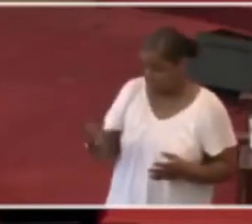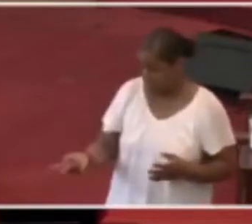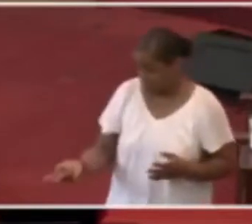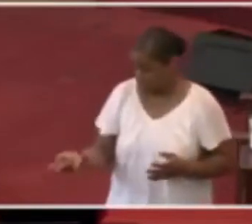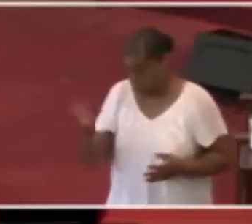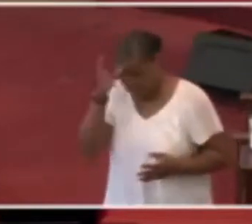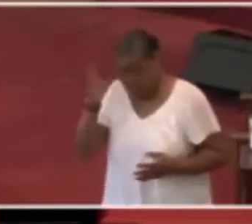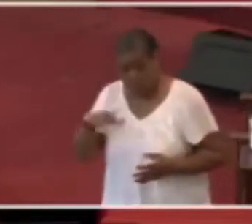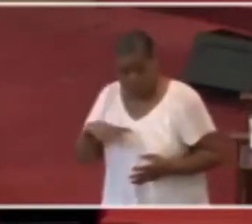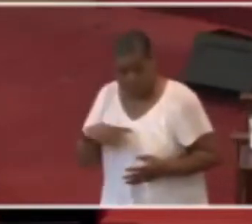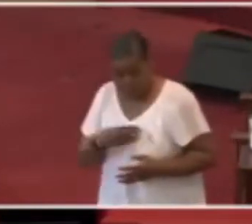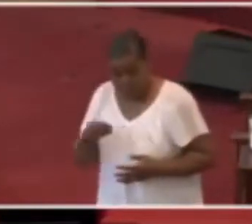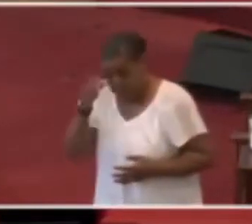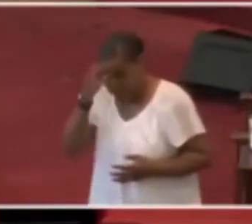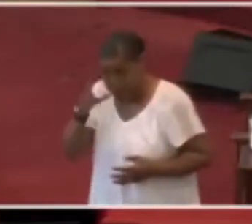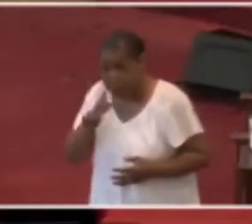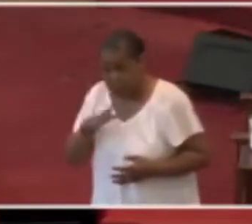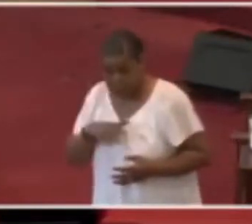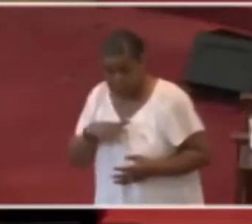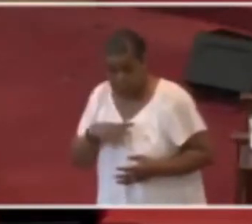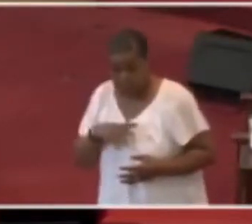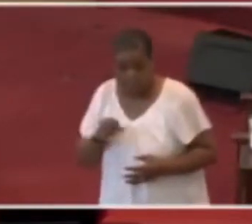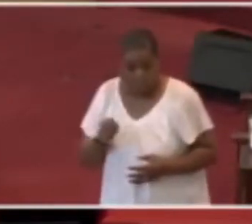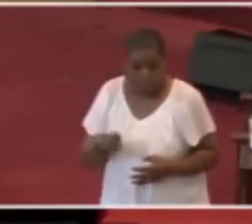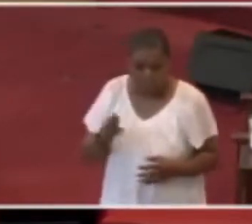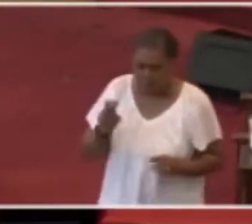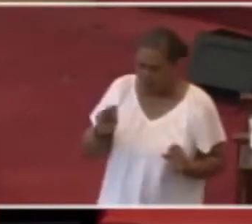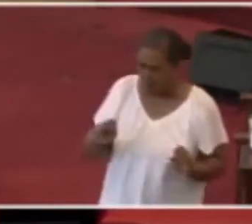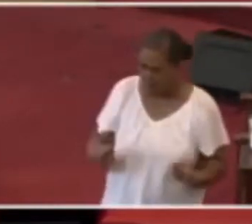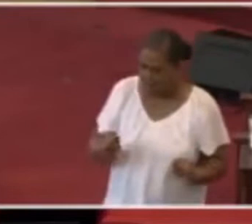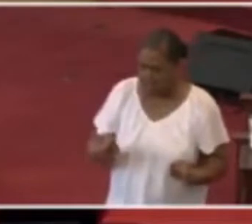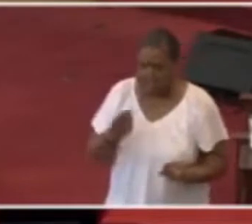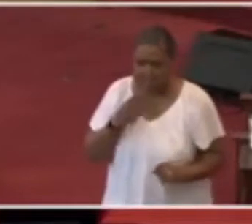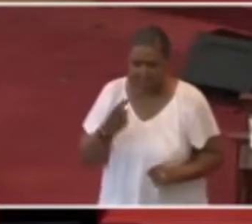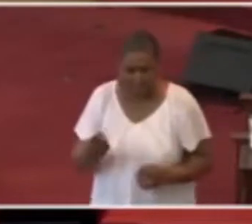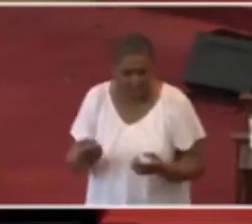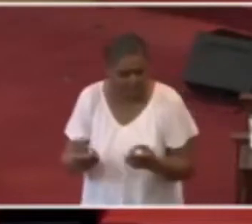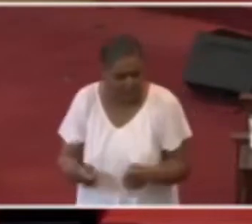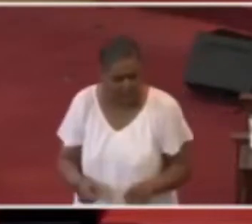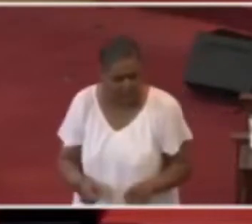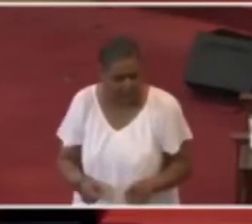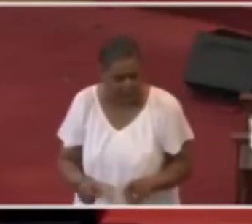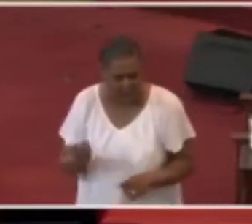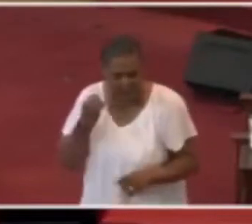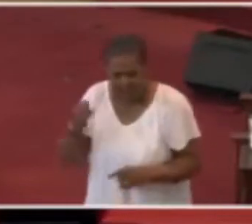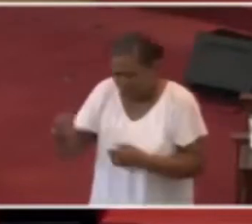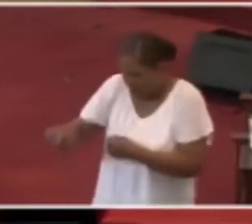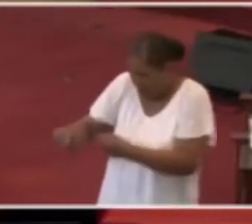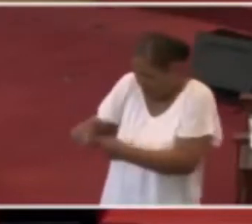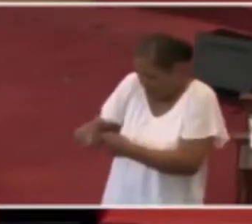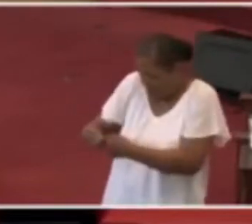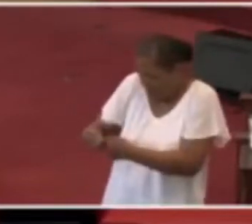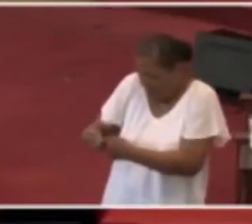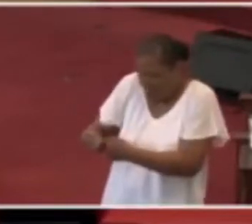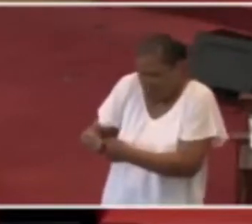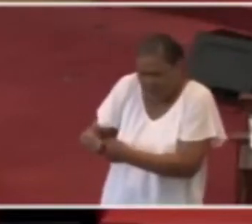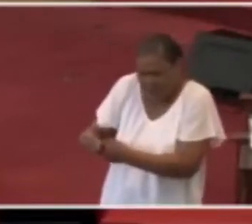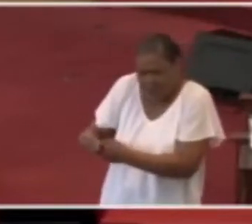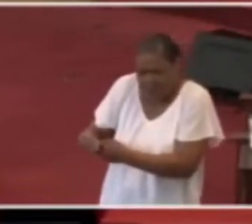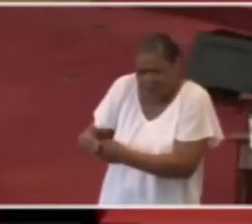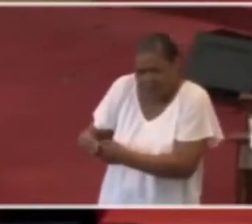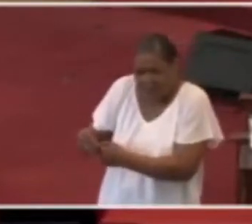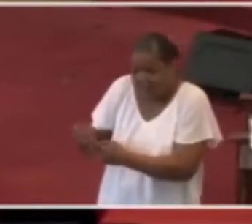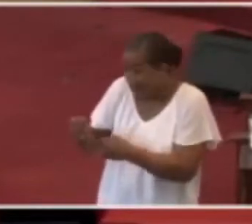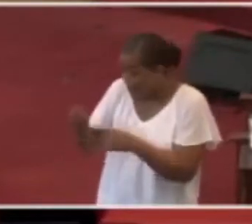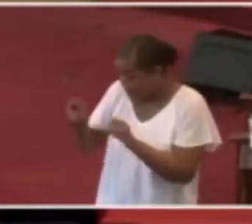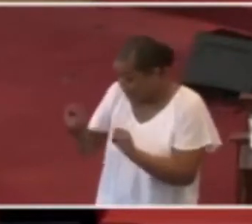have been necessary? Or could they testify that she had been violated? If they were close enough to catch them, had they attempted